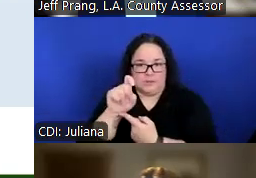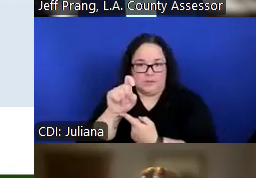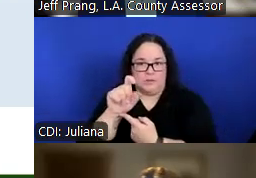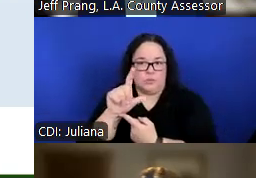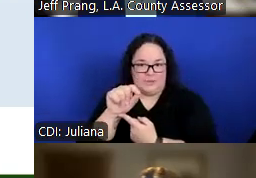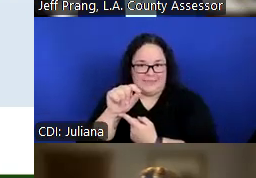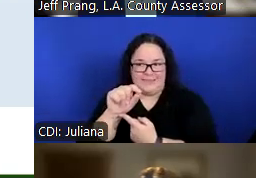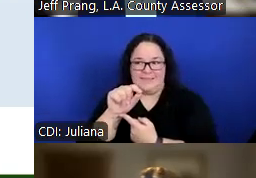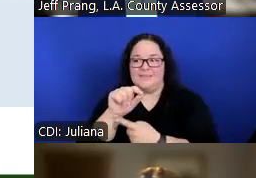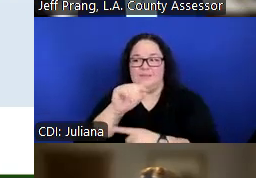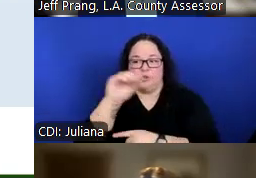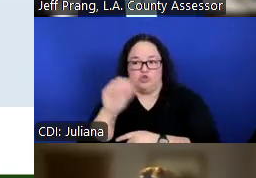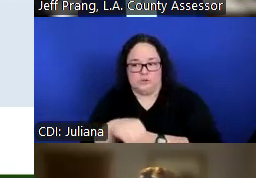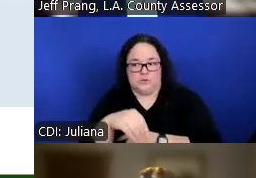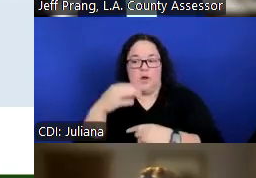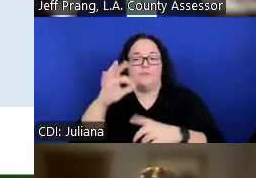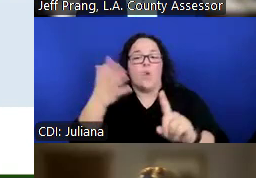restored to your previous tax base.